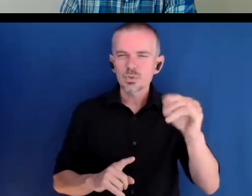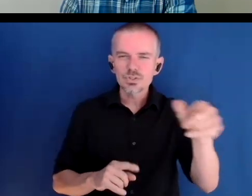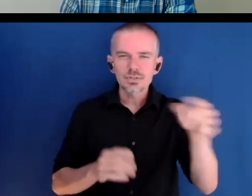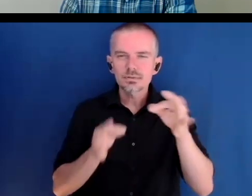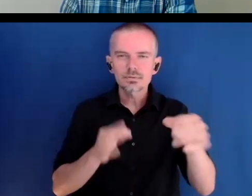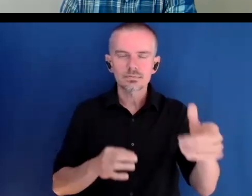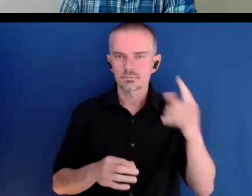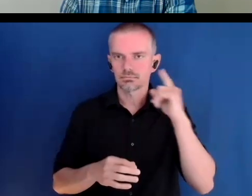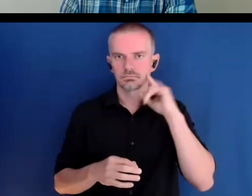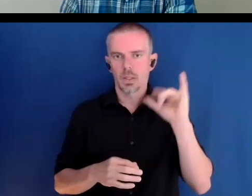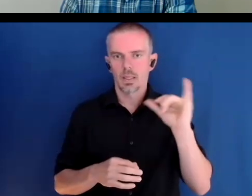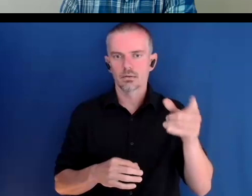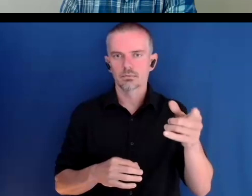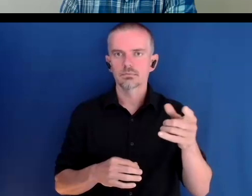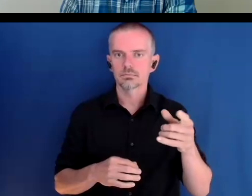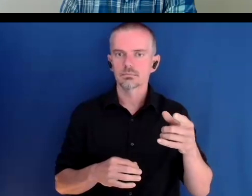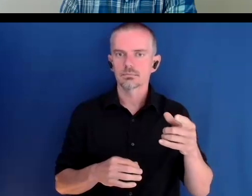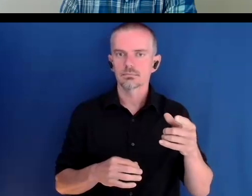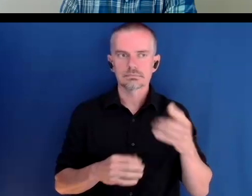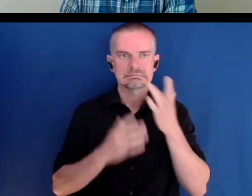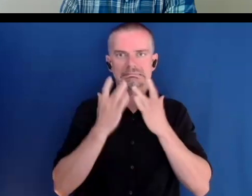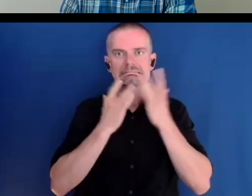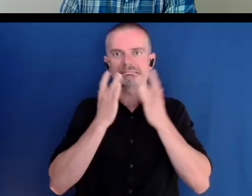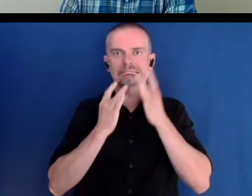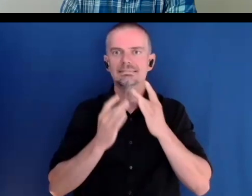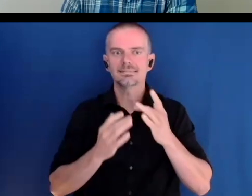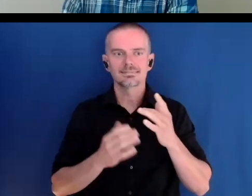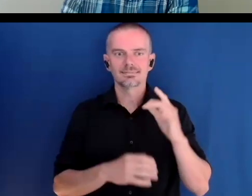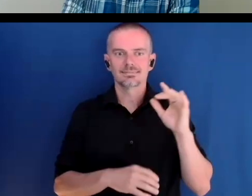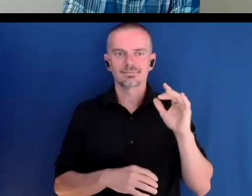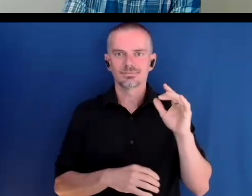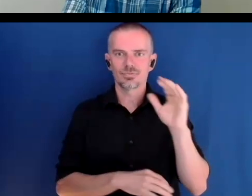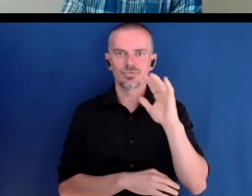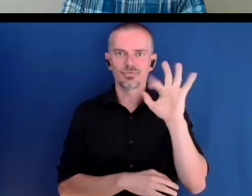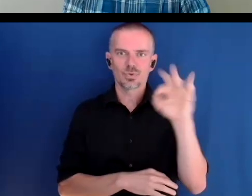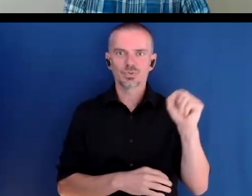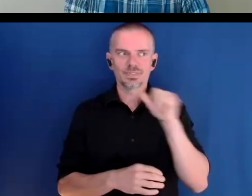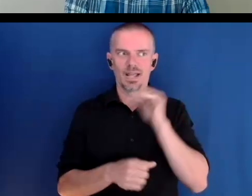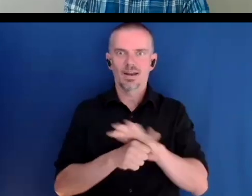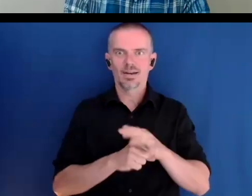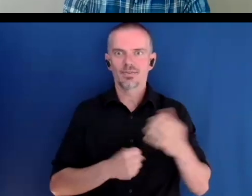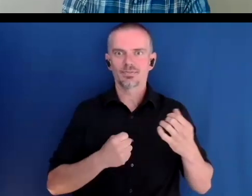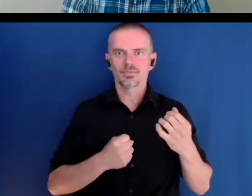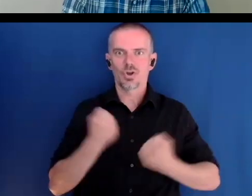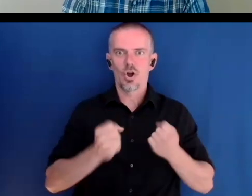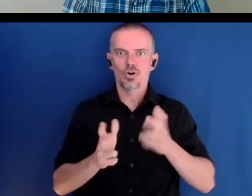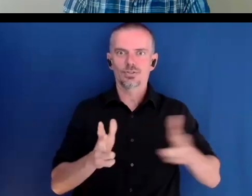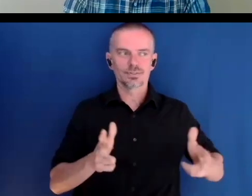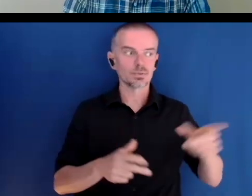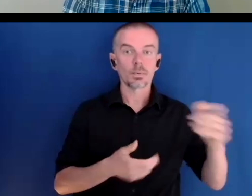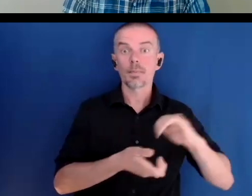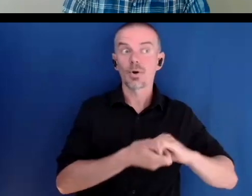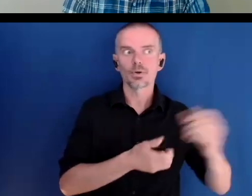like they have a shortage of vehicles at the forest, so and the partners might be helping them out some here and